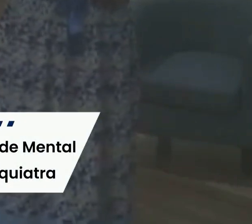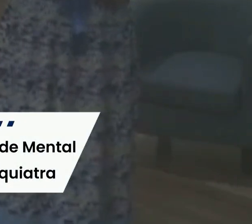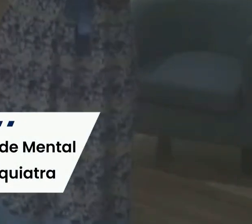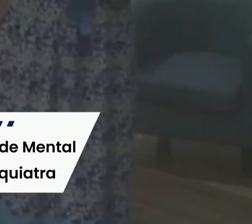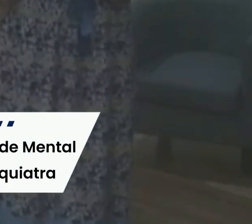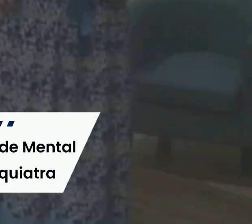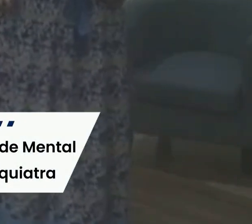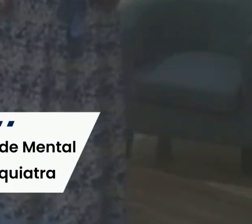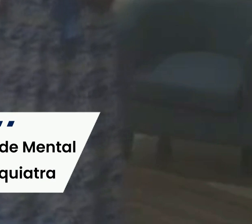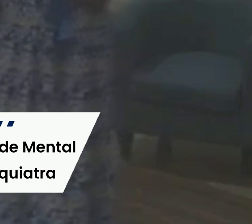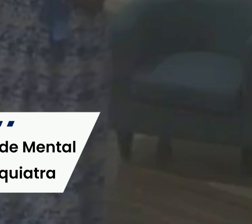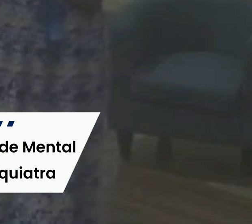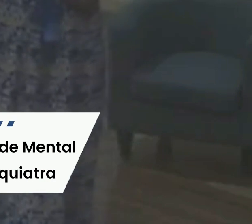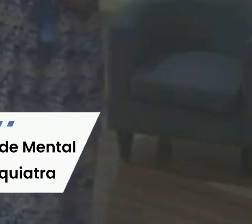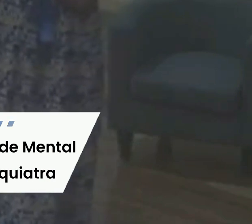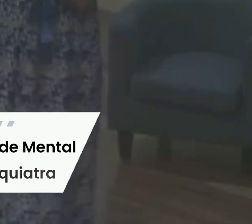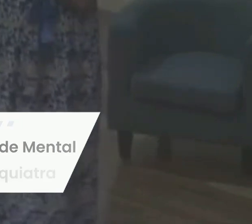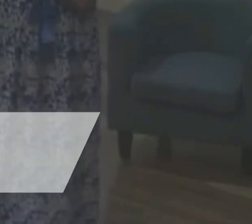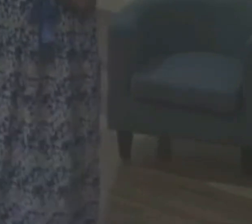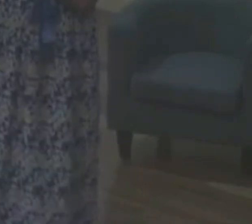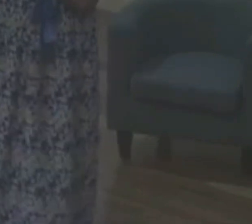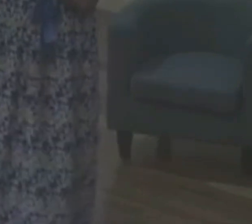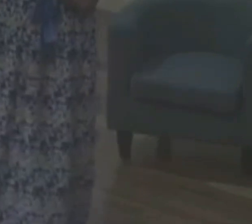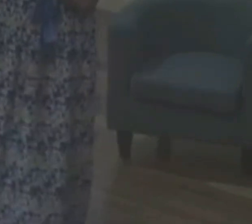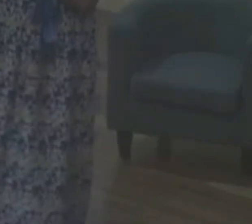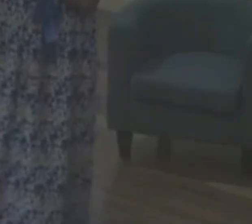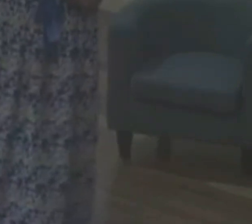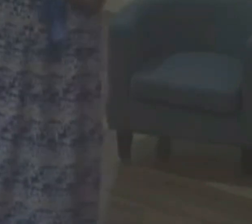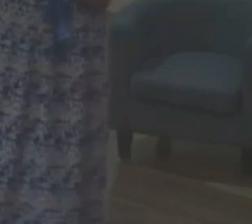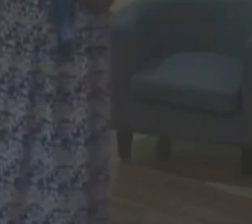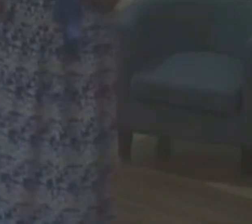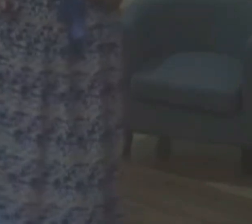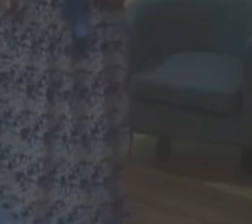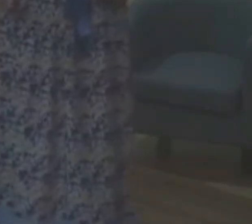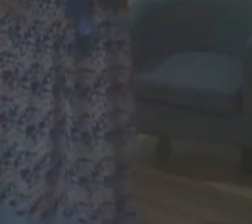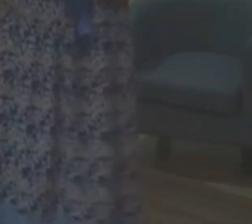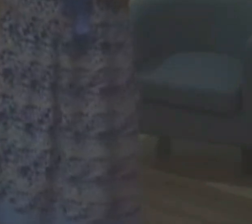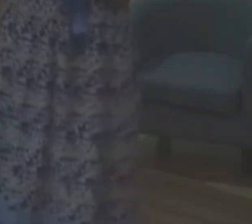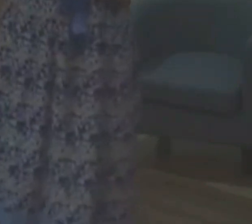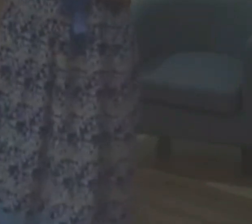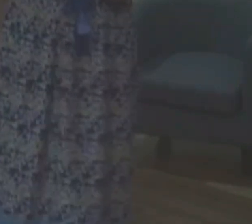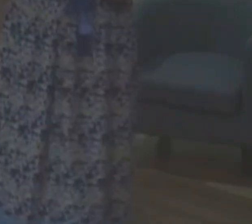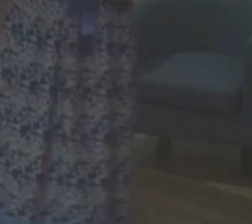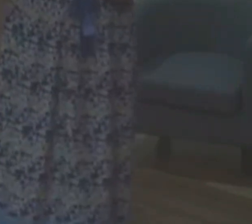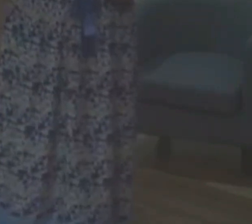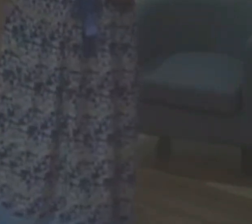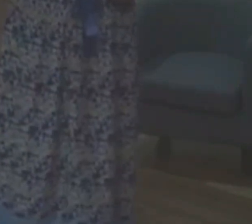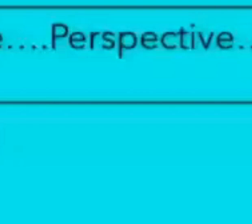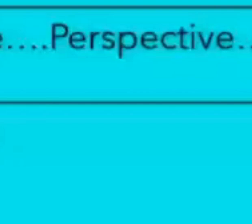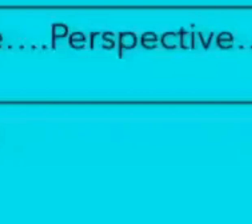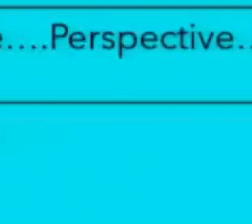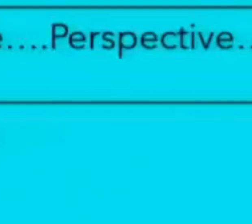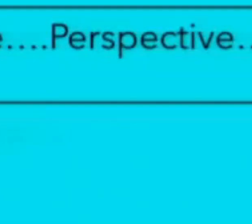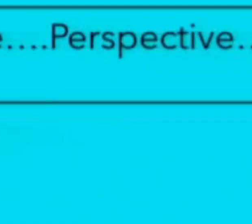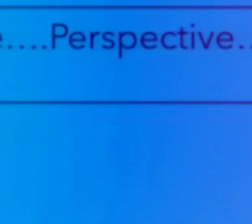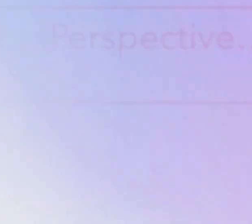490, not sure who they are and what they represent in my life. So we need to be very deliberate about that and grow